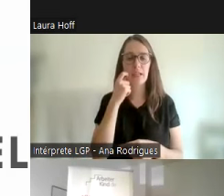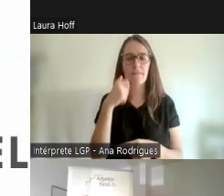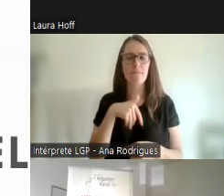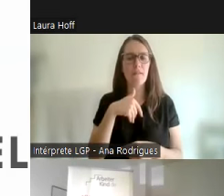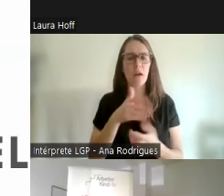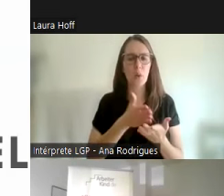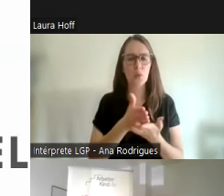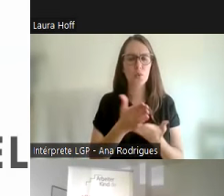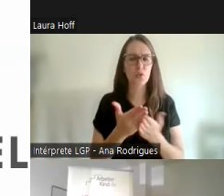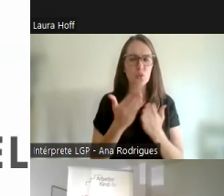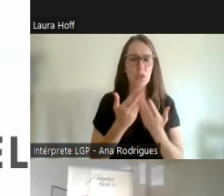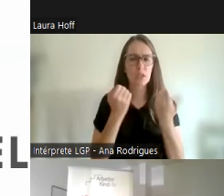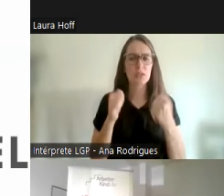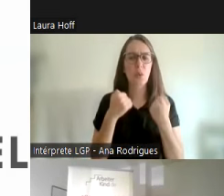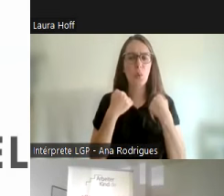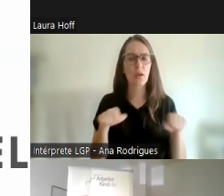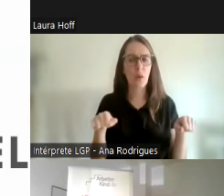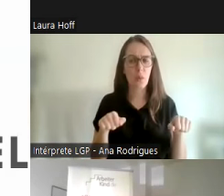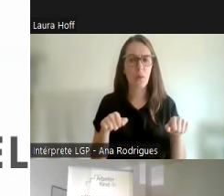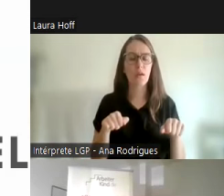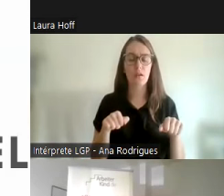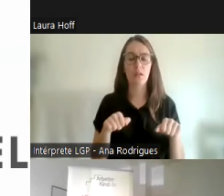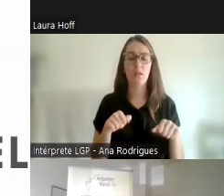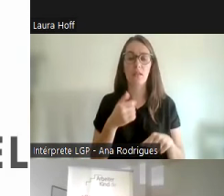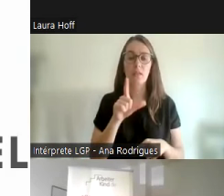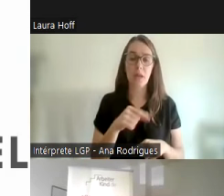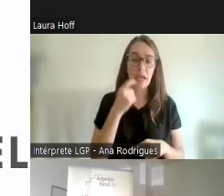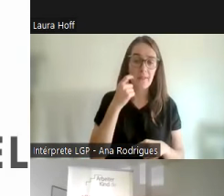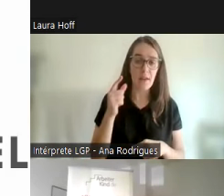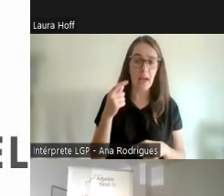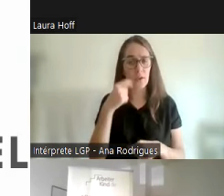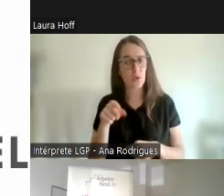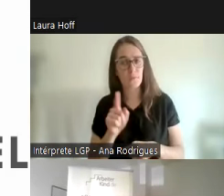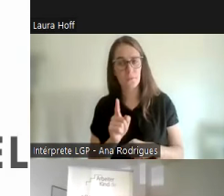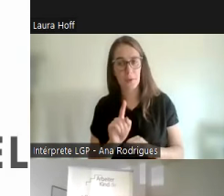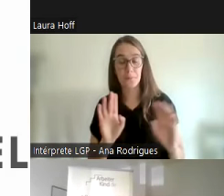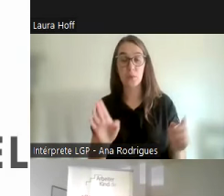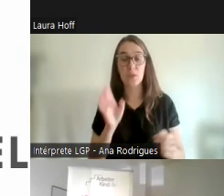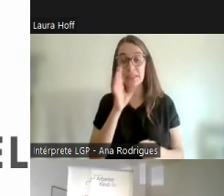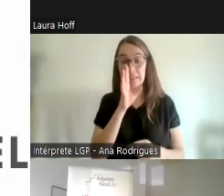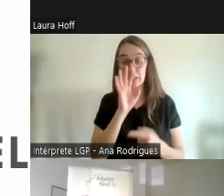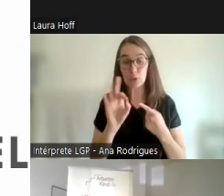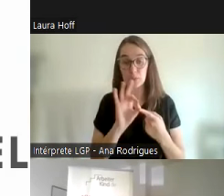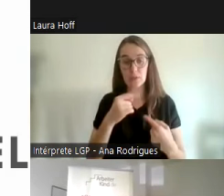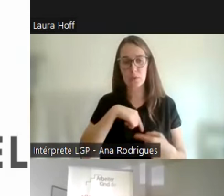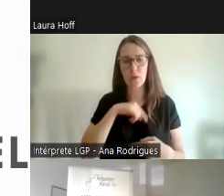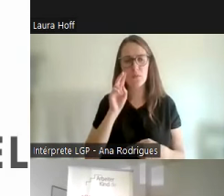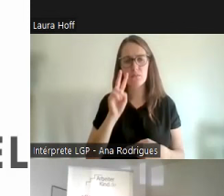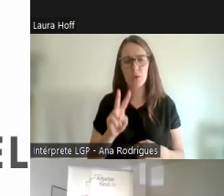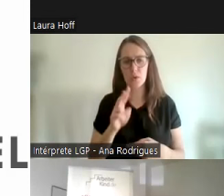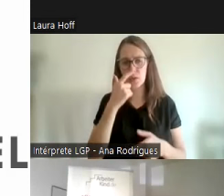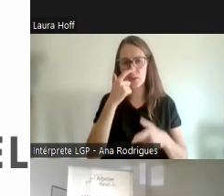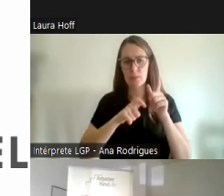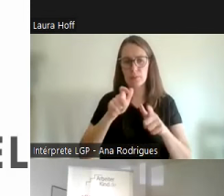pursue a university degree and who won't. And especially if we look at the threshold